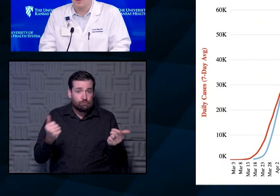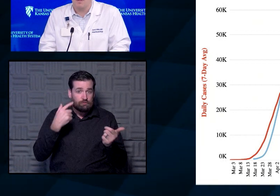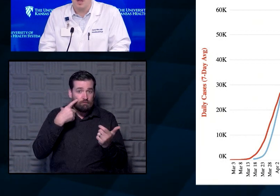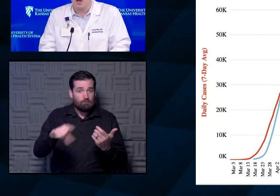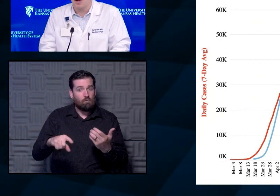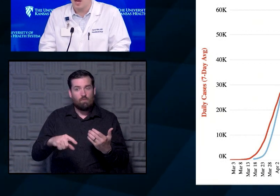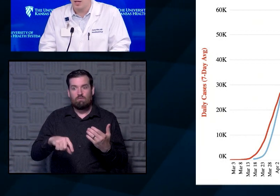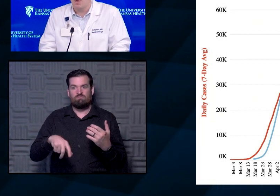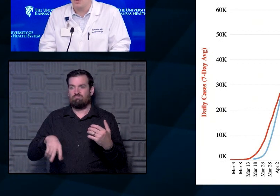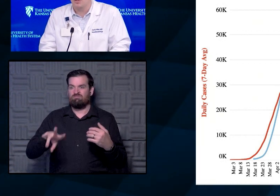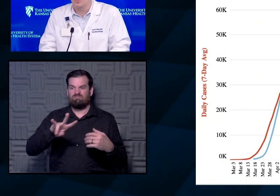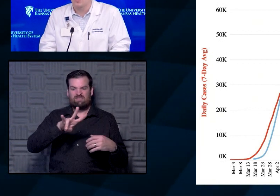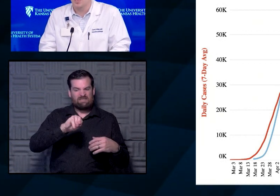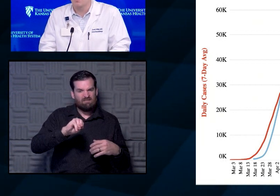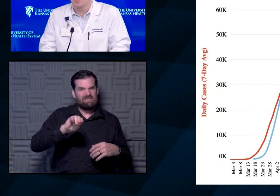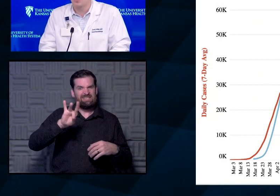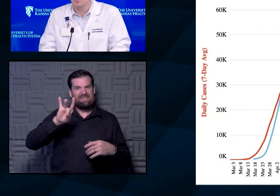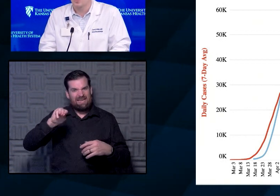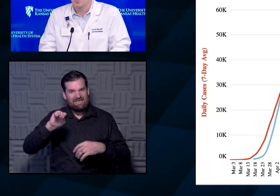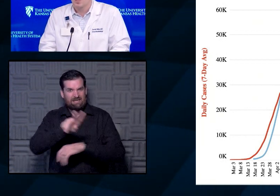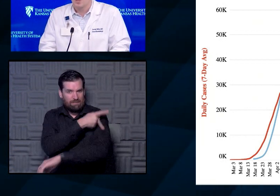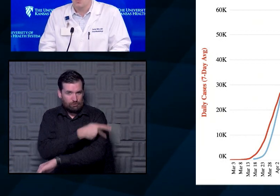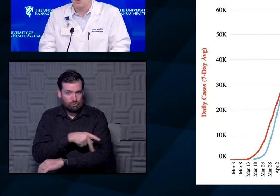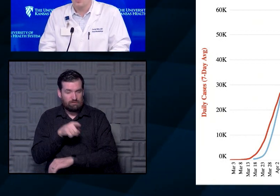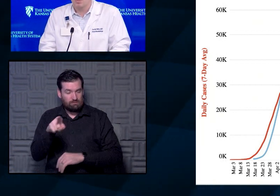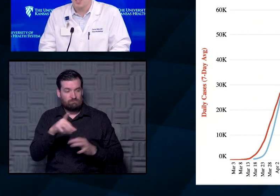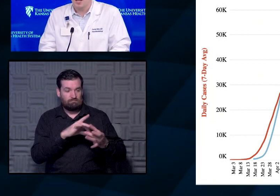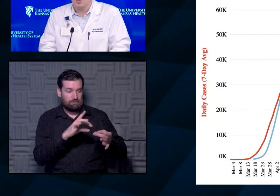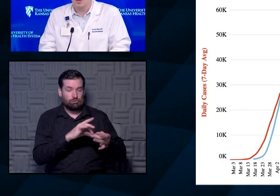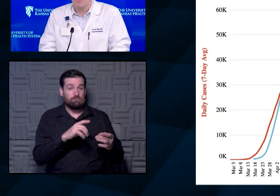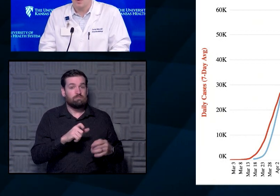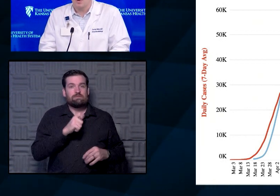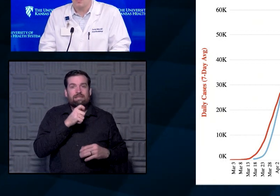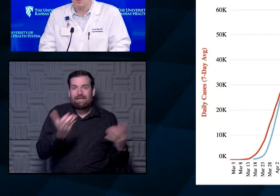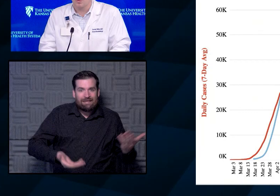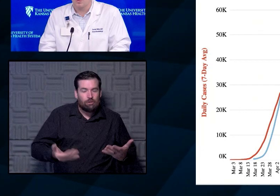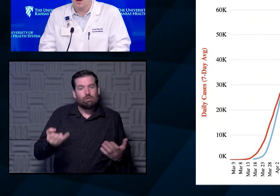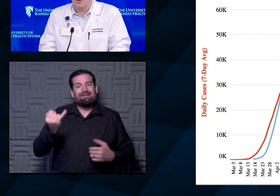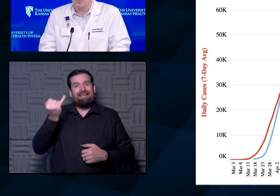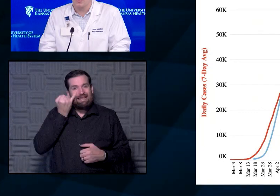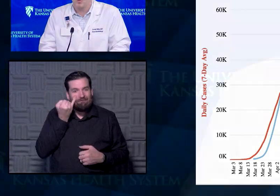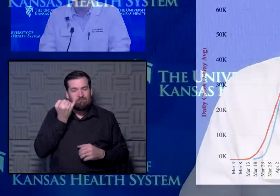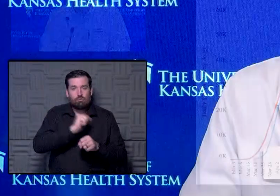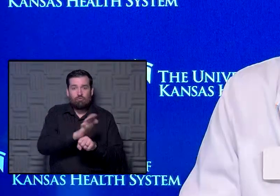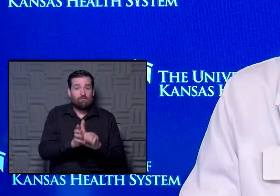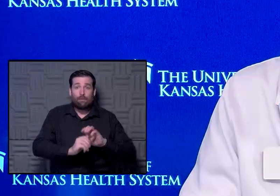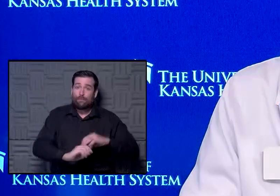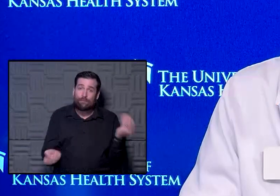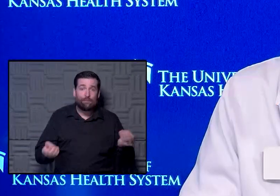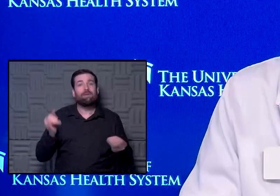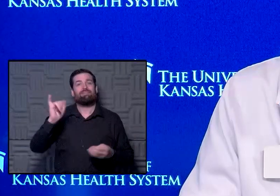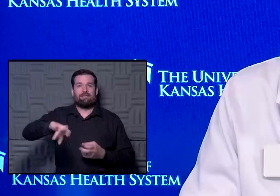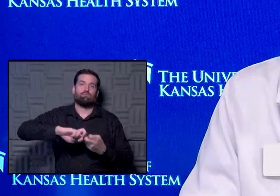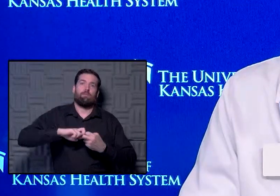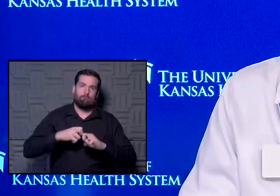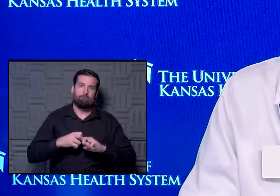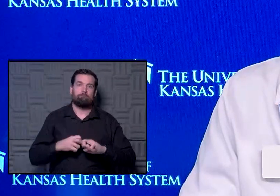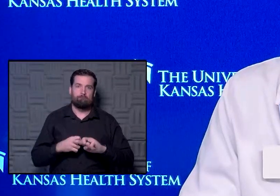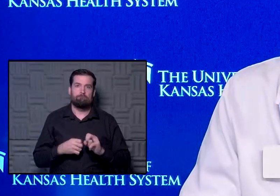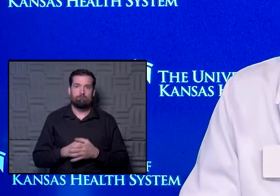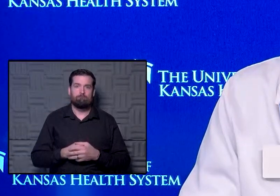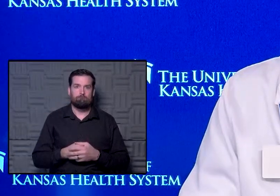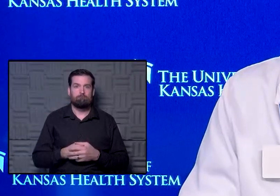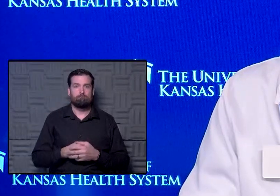that, the 70 or 80 patients, as Dana mentioned, that wouldn't be here if it weren't for coronavirus is really our problem. And so